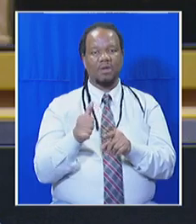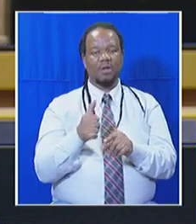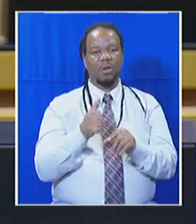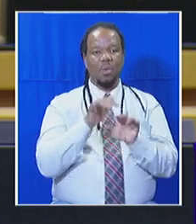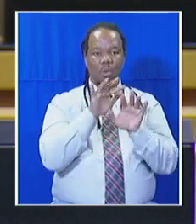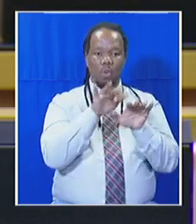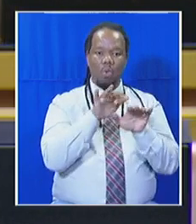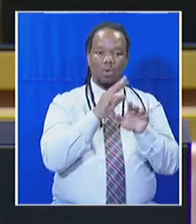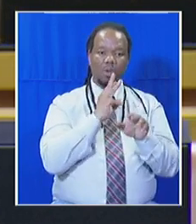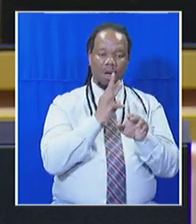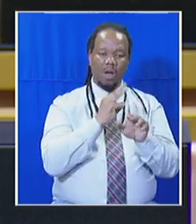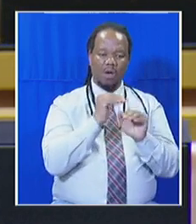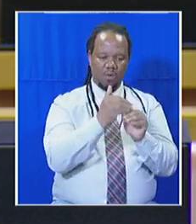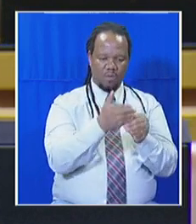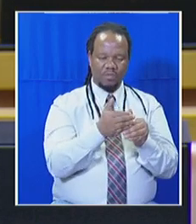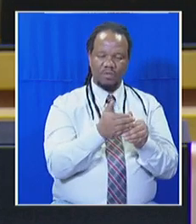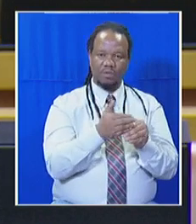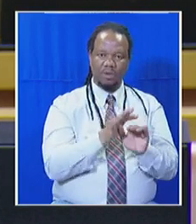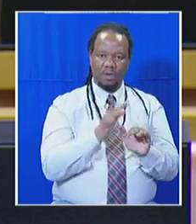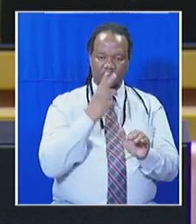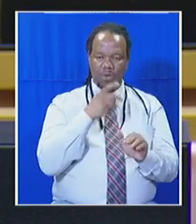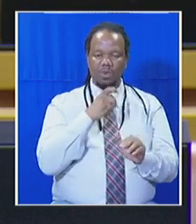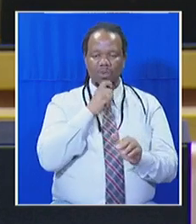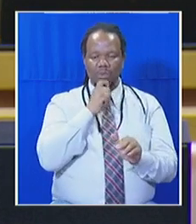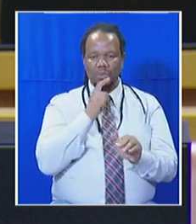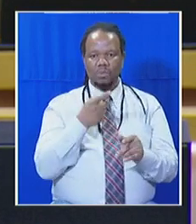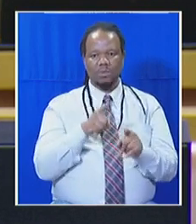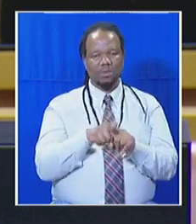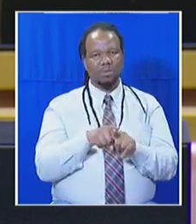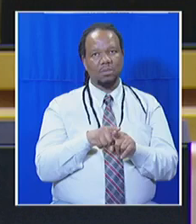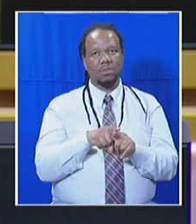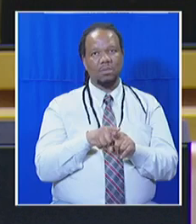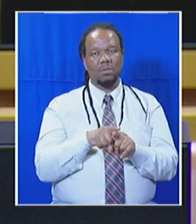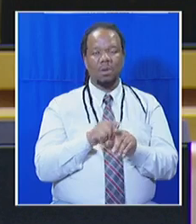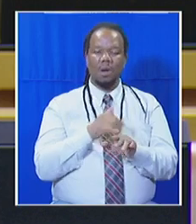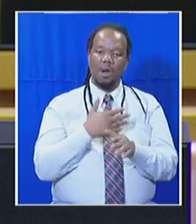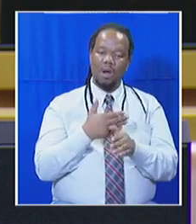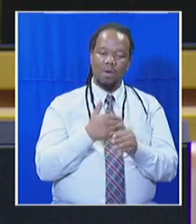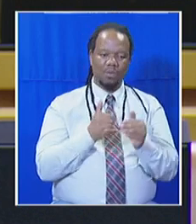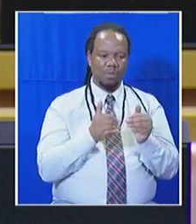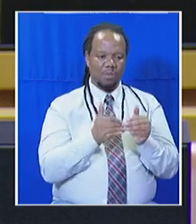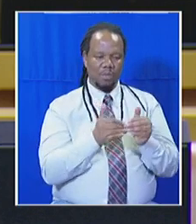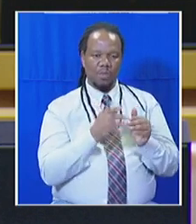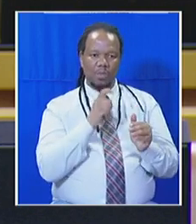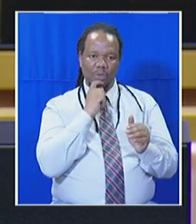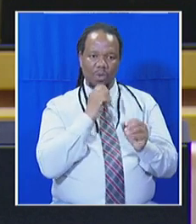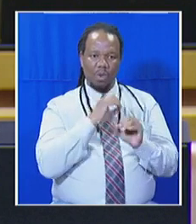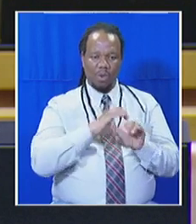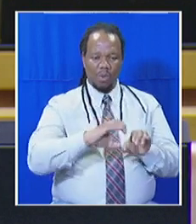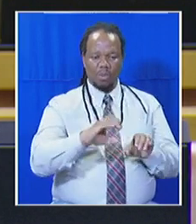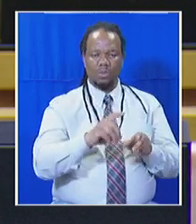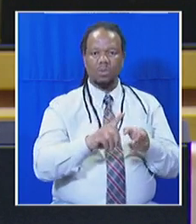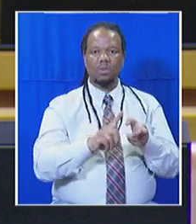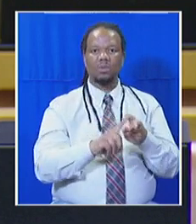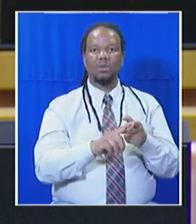demand management measures, including the War on Leaks program to minimize water losses, surface water